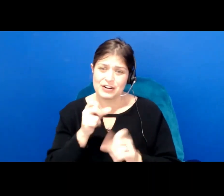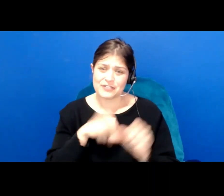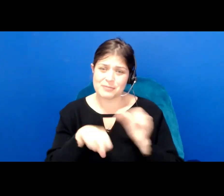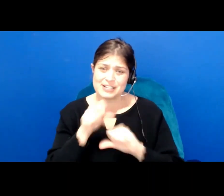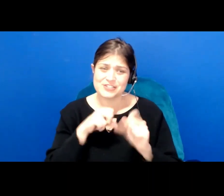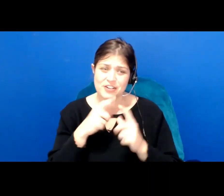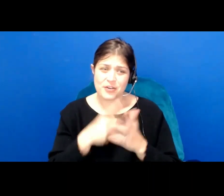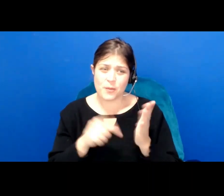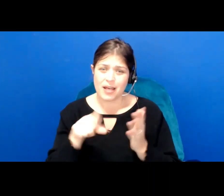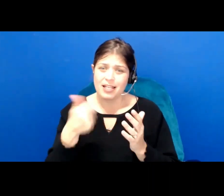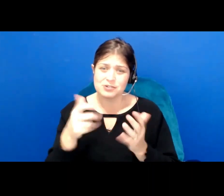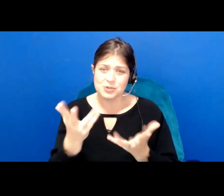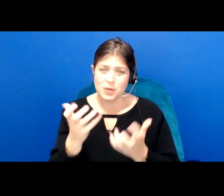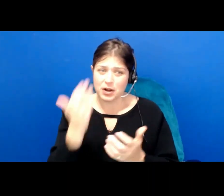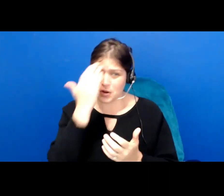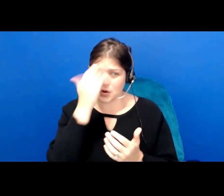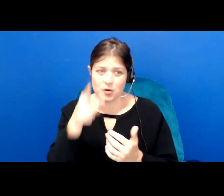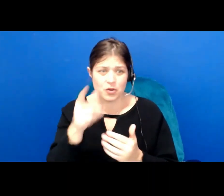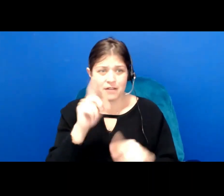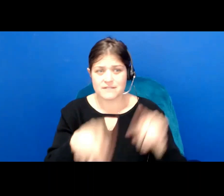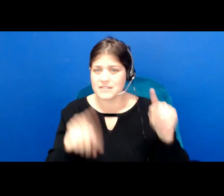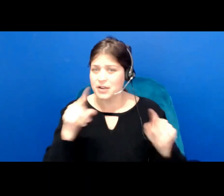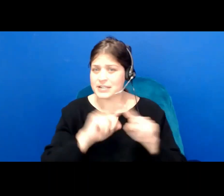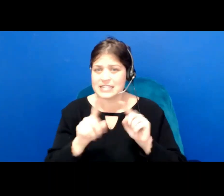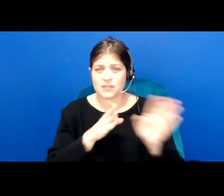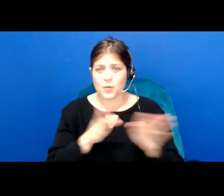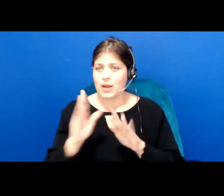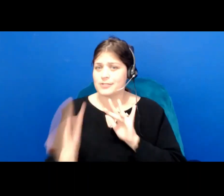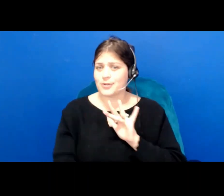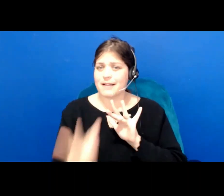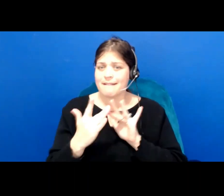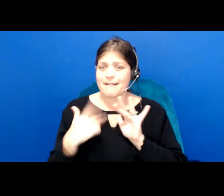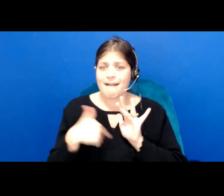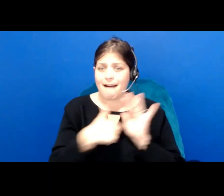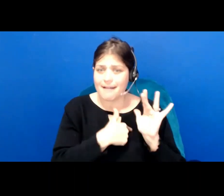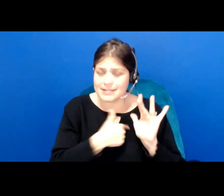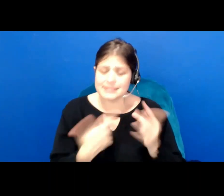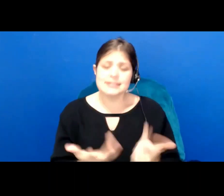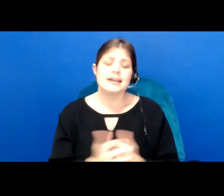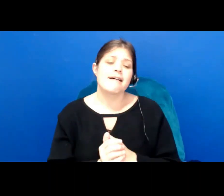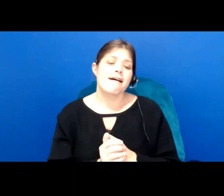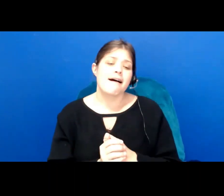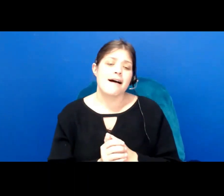like to know. You've got various ways of reaching us. We are going to have these